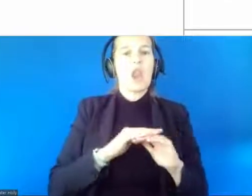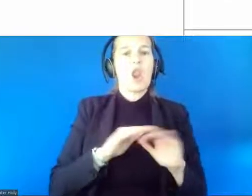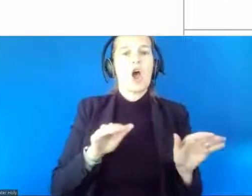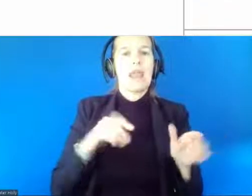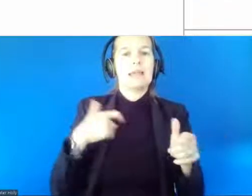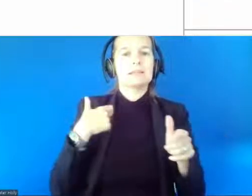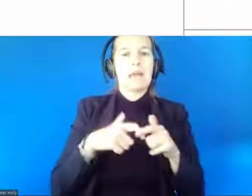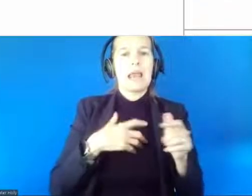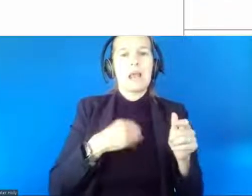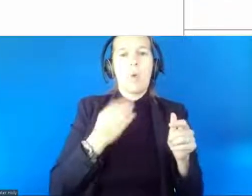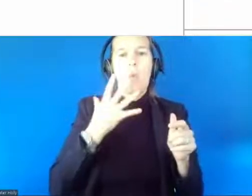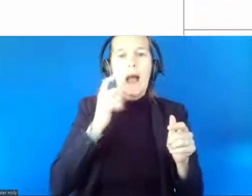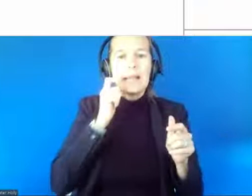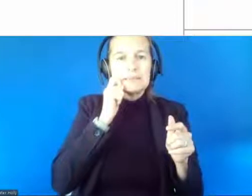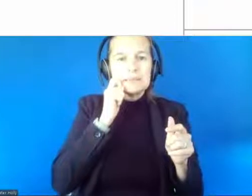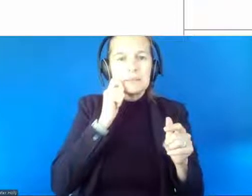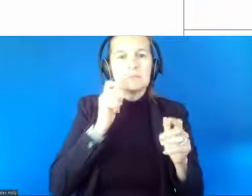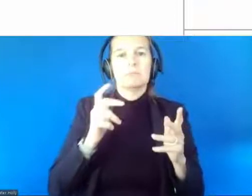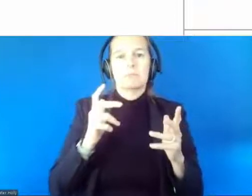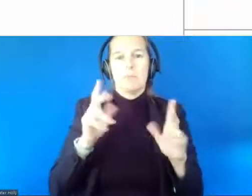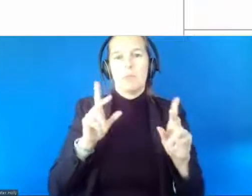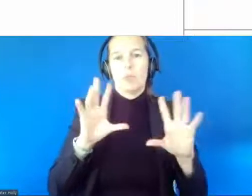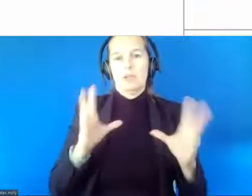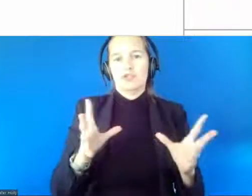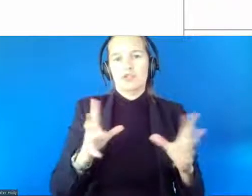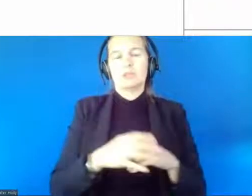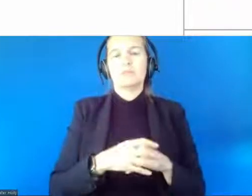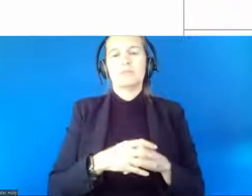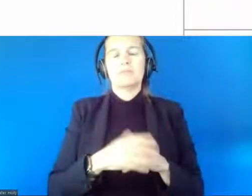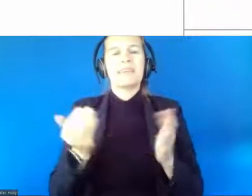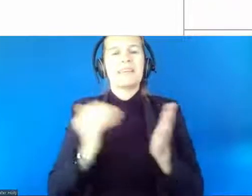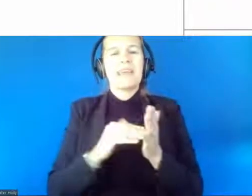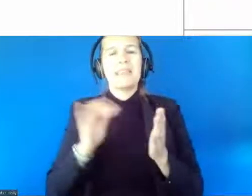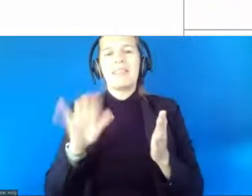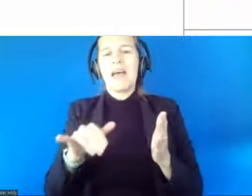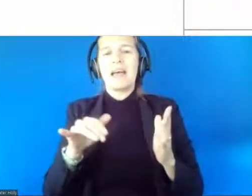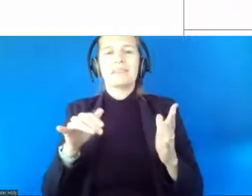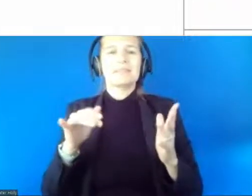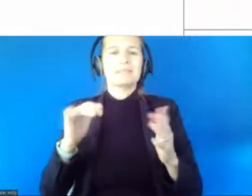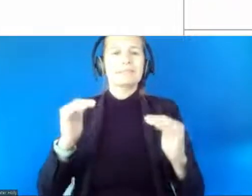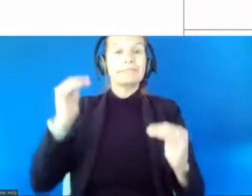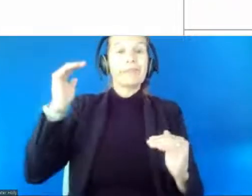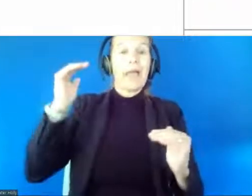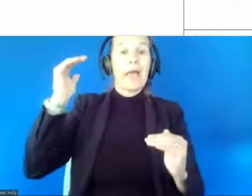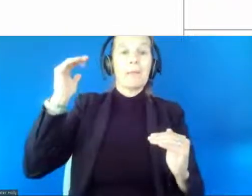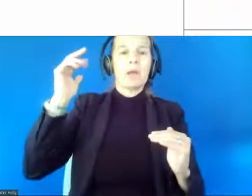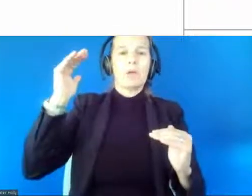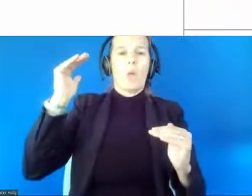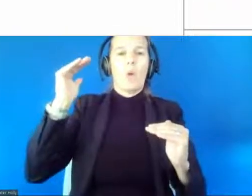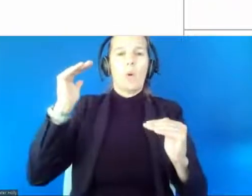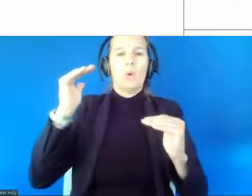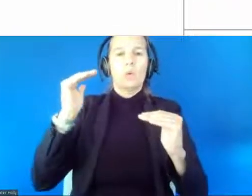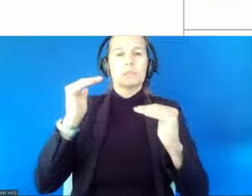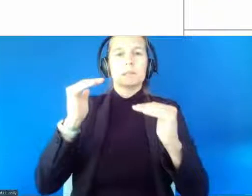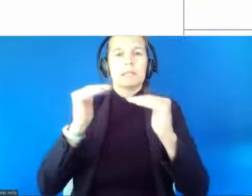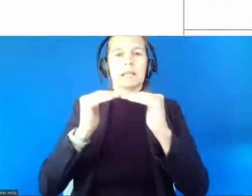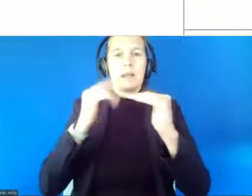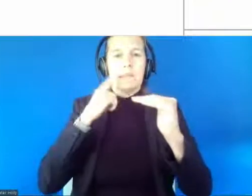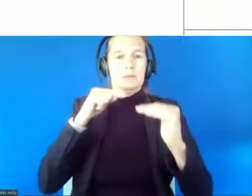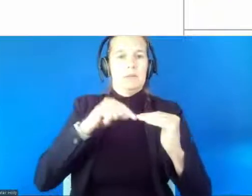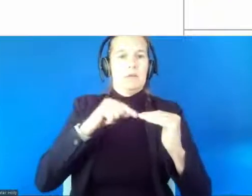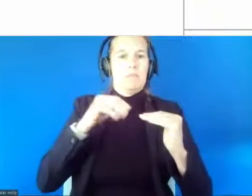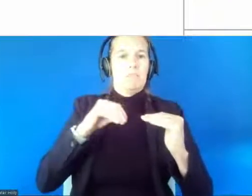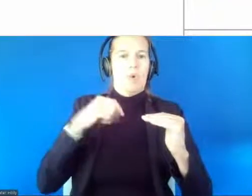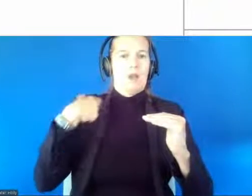white population. Again, this disparity is slowly closing as more and more Hispanic people